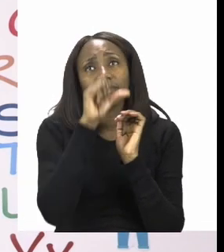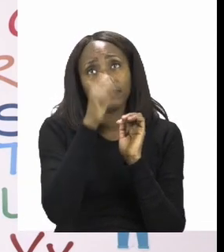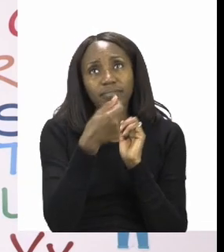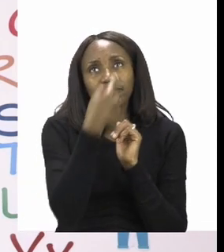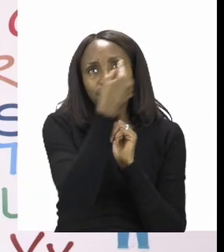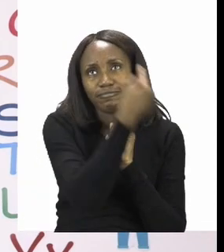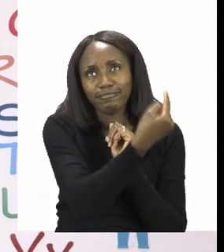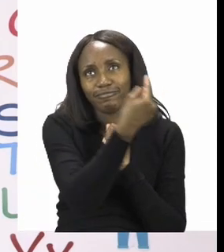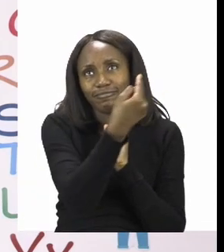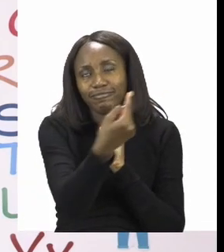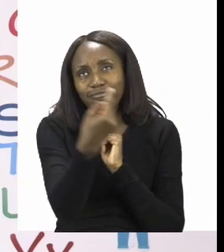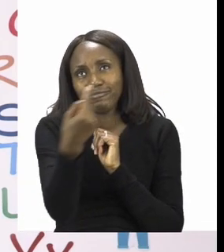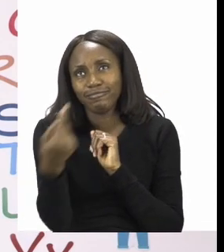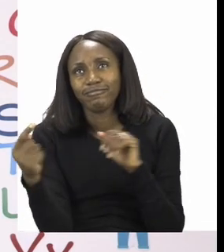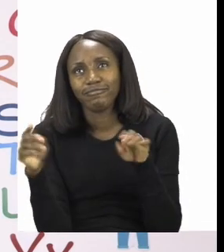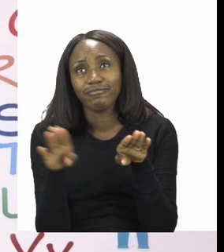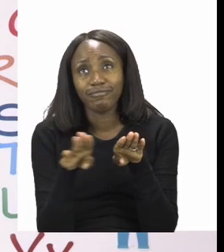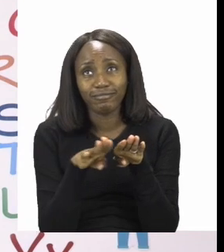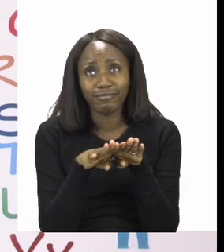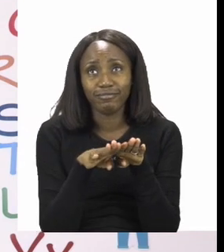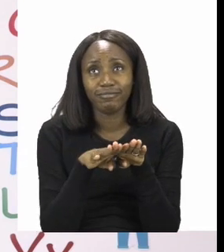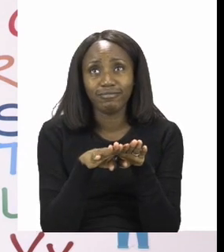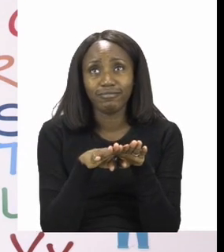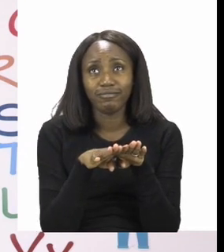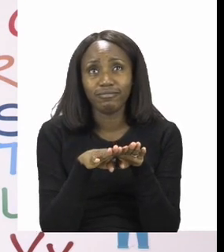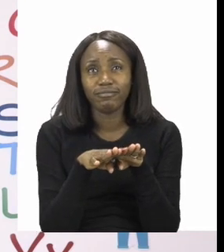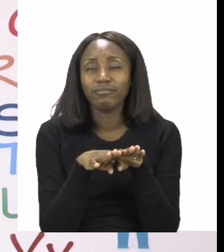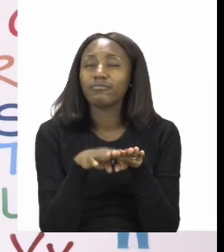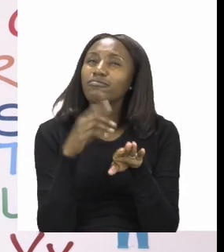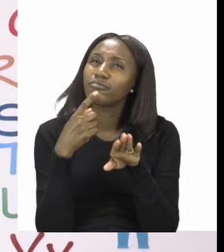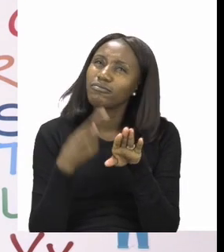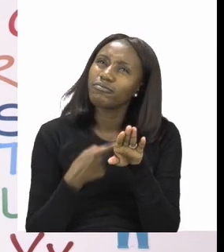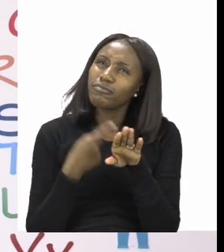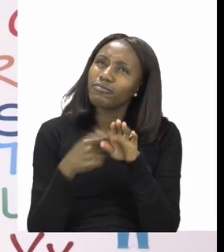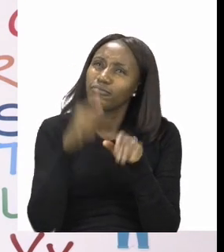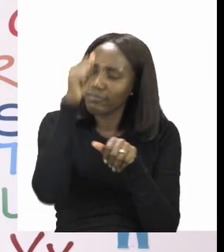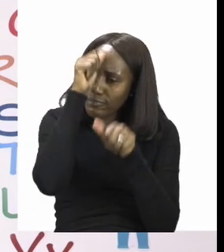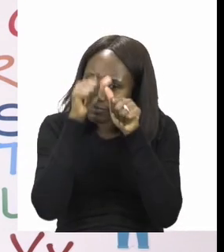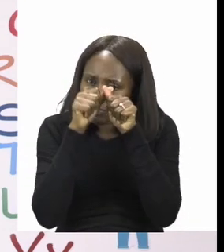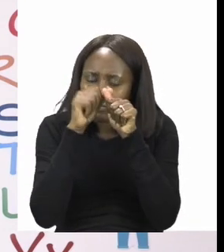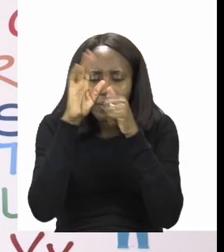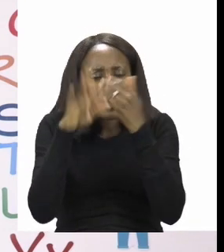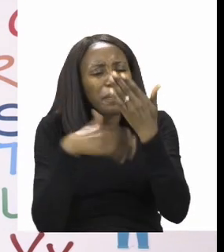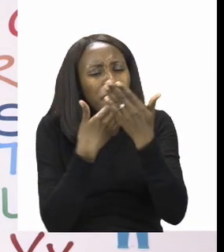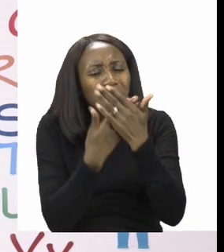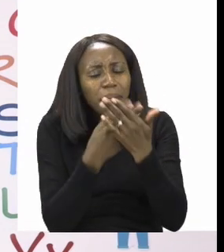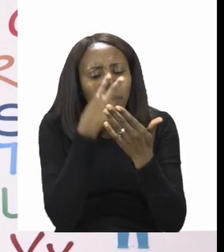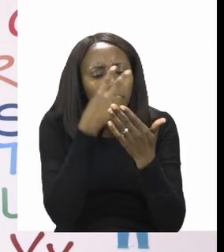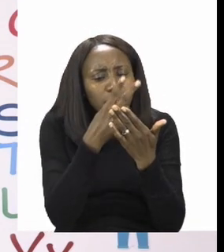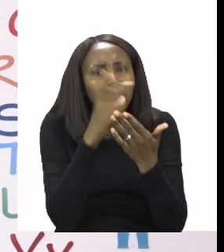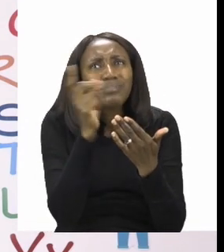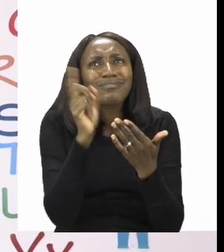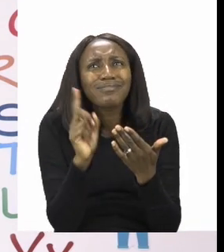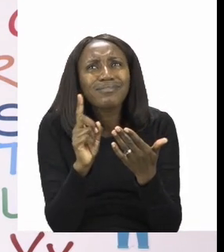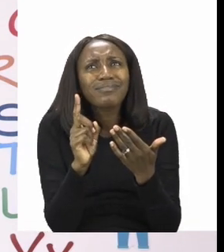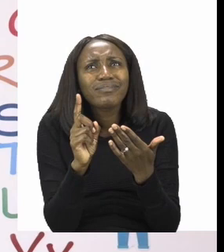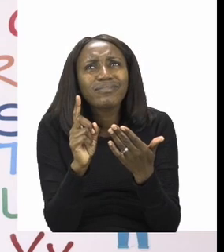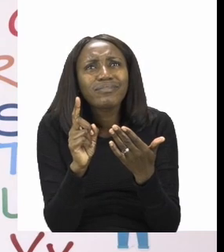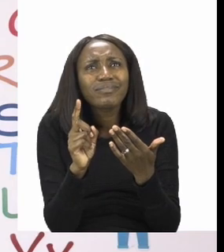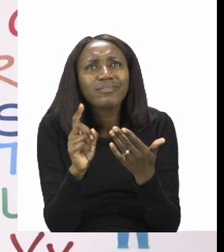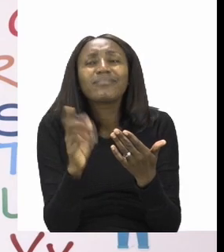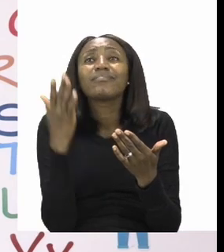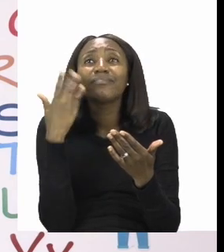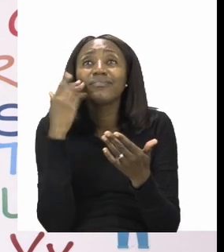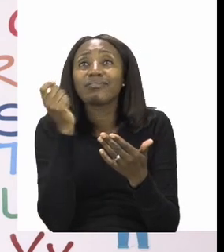you to do by yourselves. Remember, the first thing you need to do is look at the picture to see what it is. And then when you're writing your